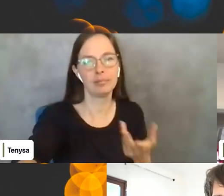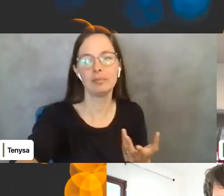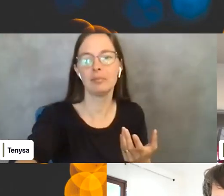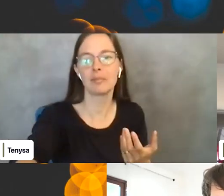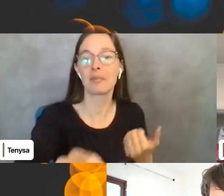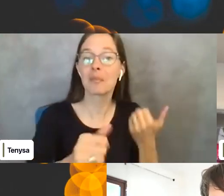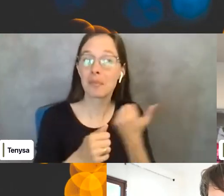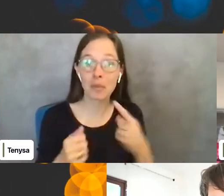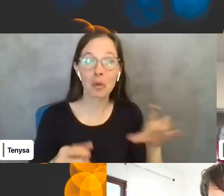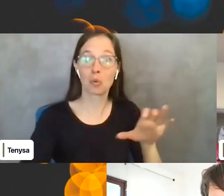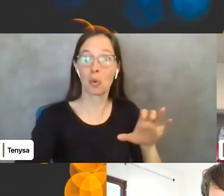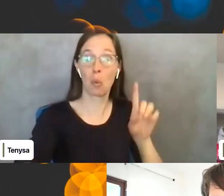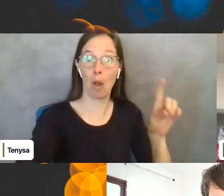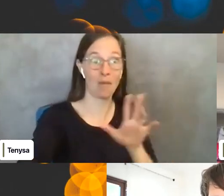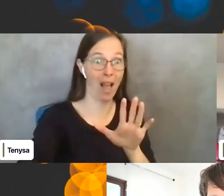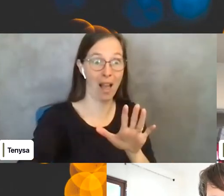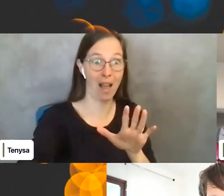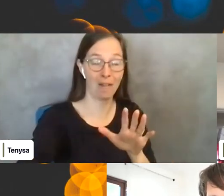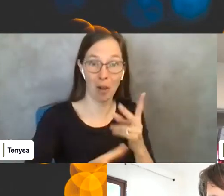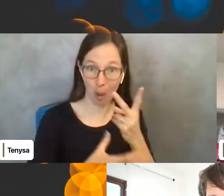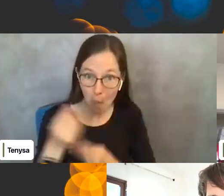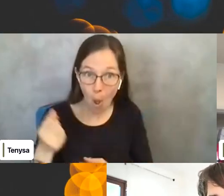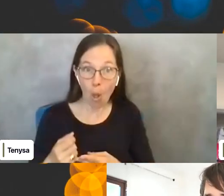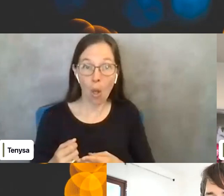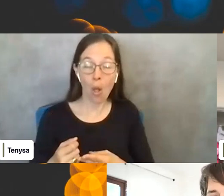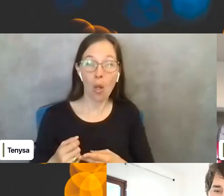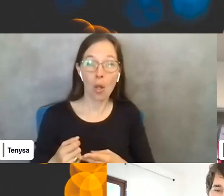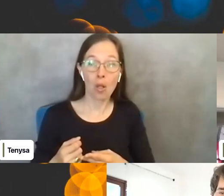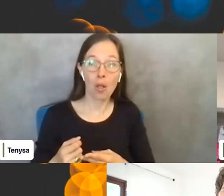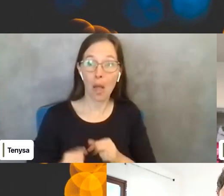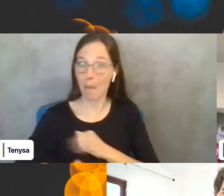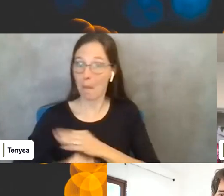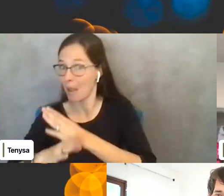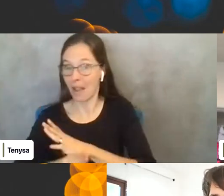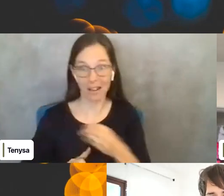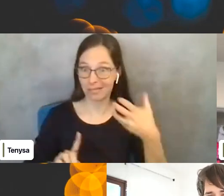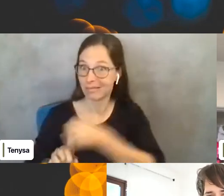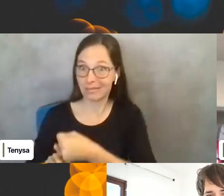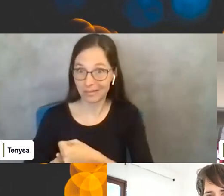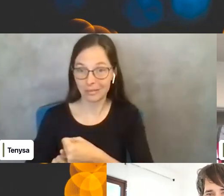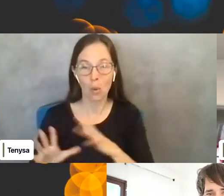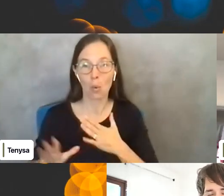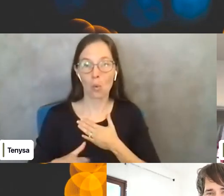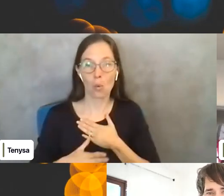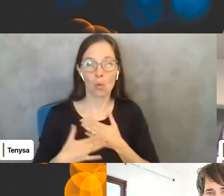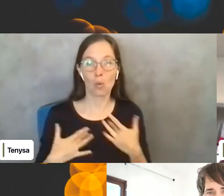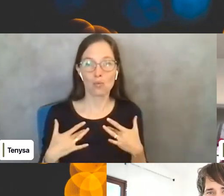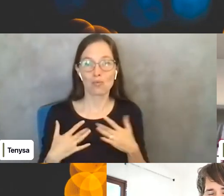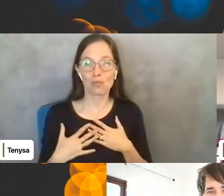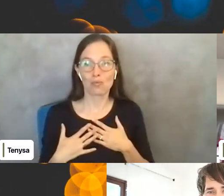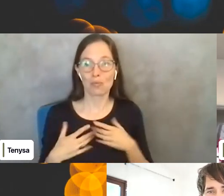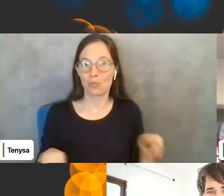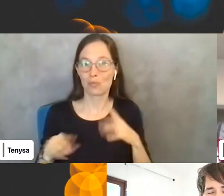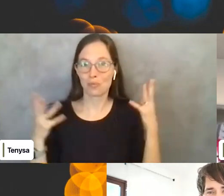was doing 1 through 5, both in parries and attacks, like in unison, warmed my heart. You're doing incredible. You're doing